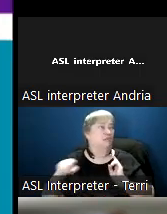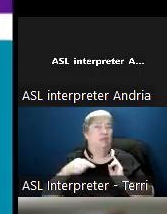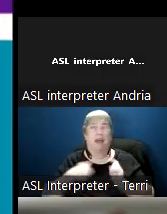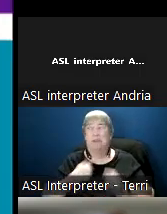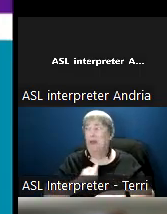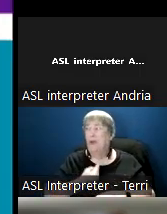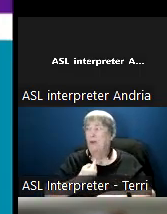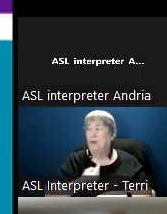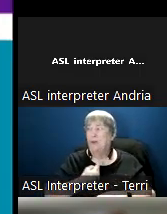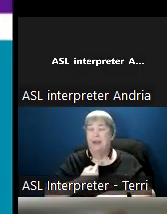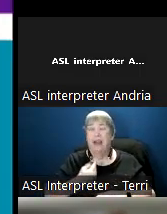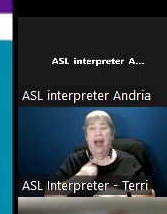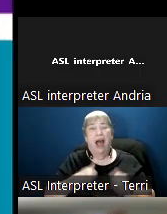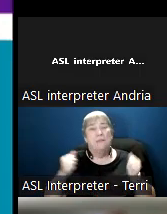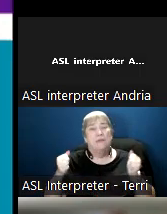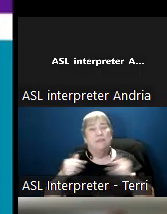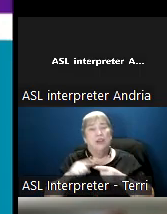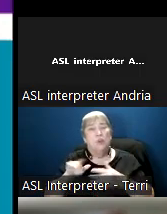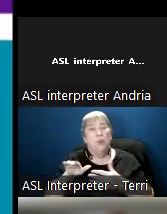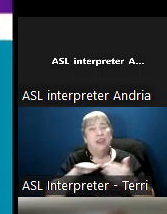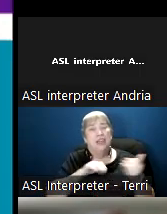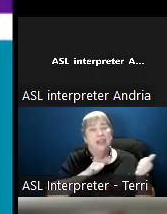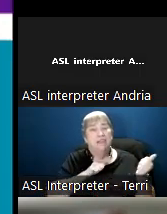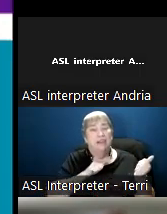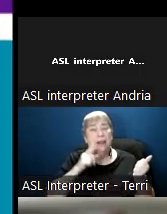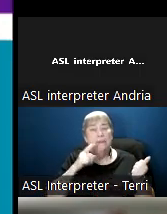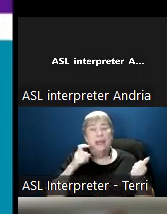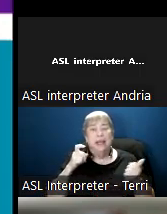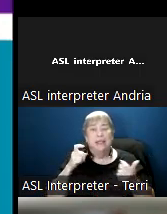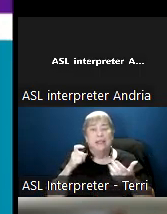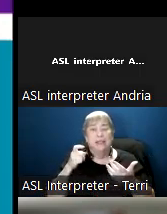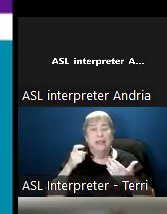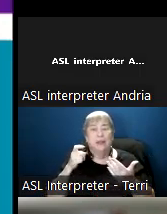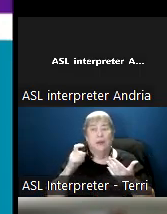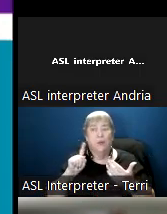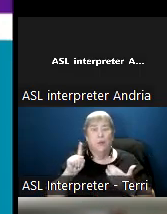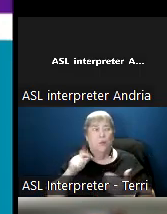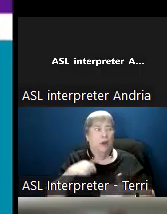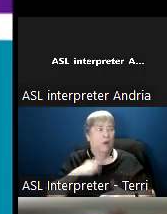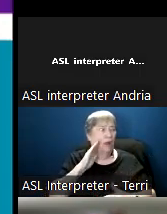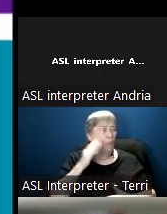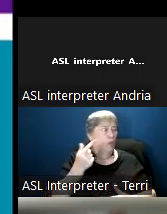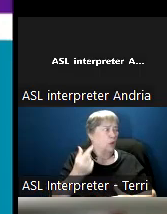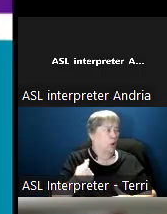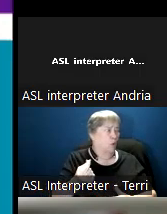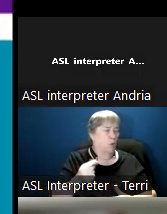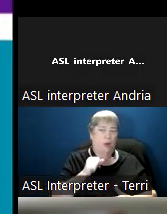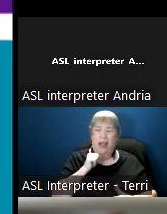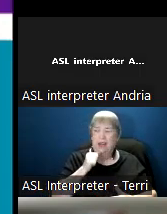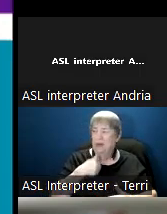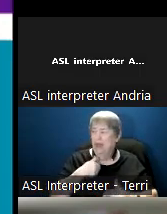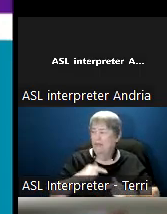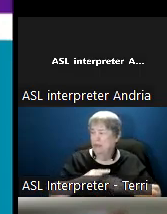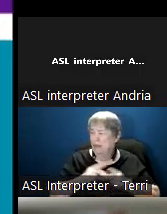They're afraid to leave the relationship because they don't know where they're going to go. They don't have a place of their own, maybe, or